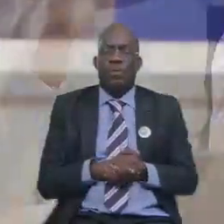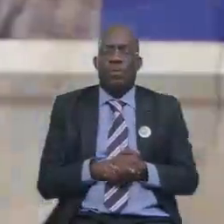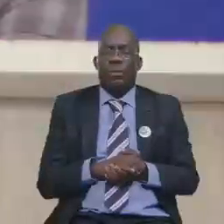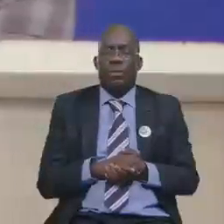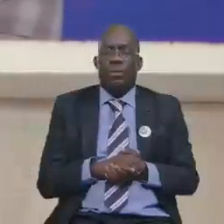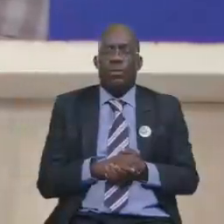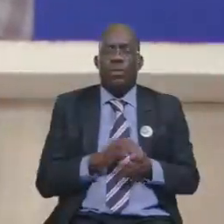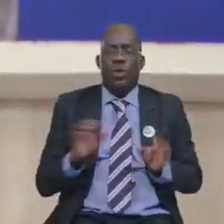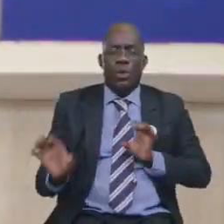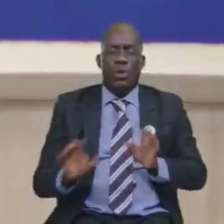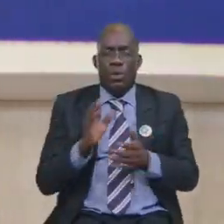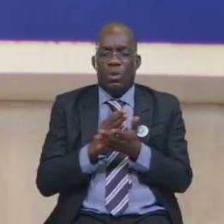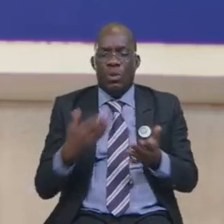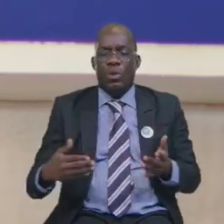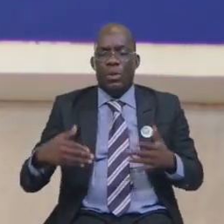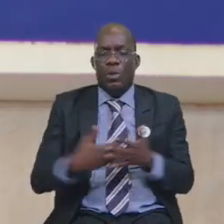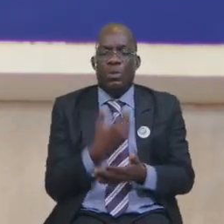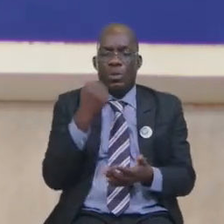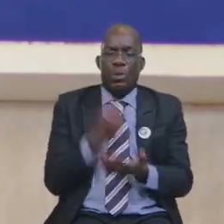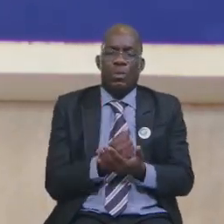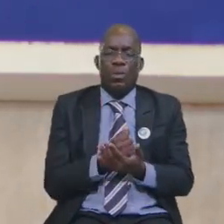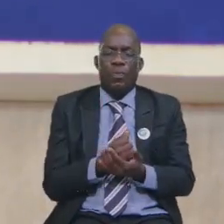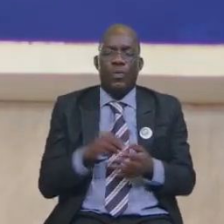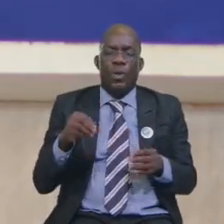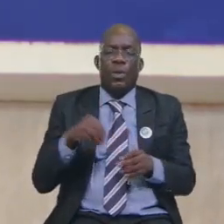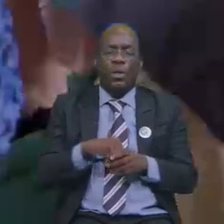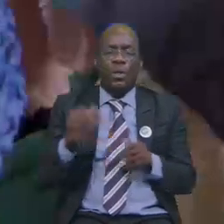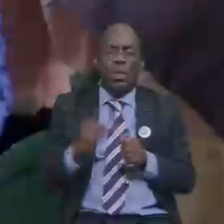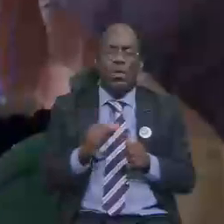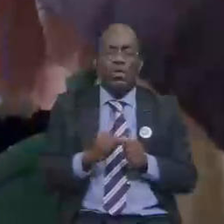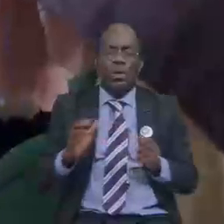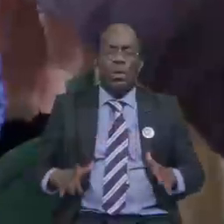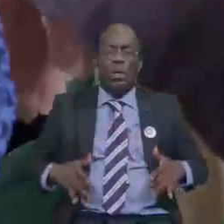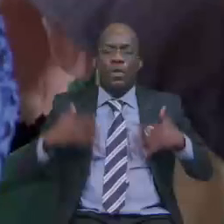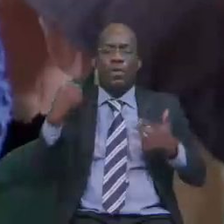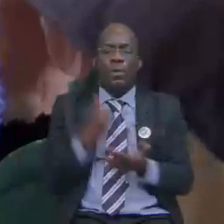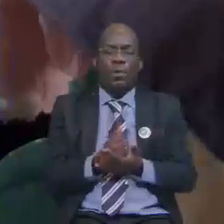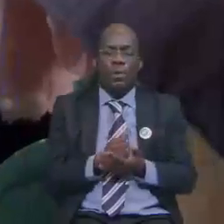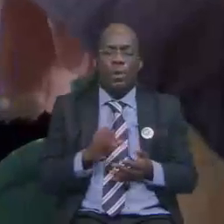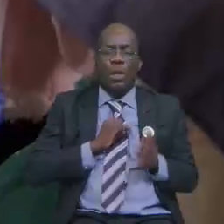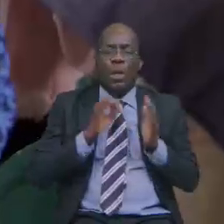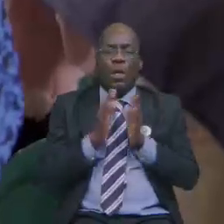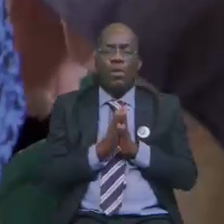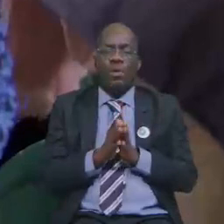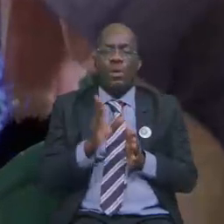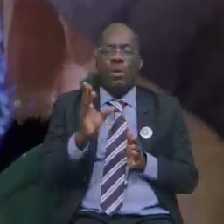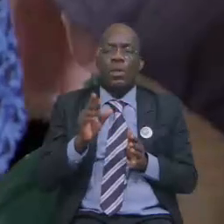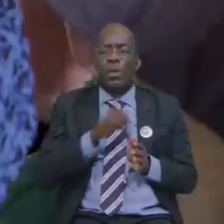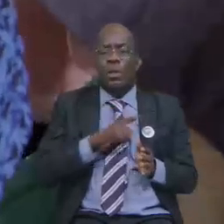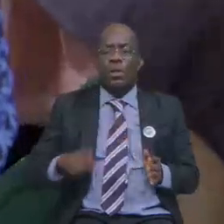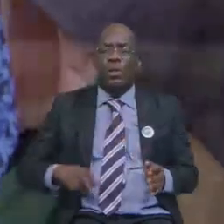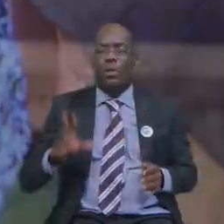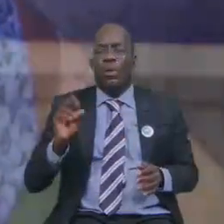Do something new in every life. I pray, Lord, no regrets